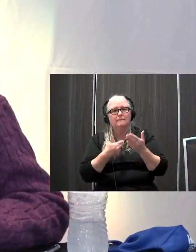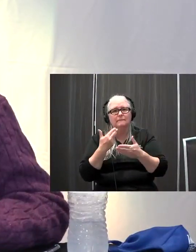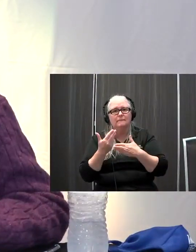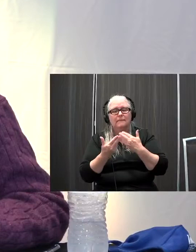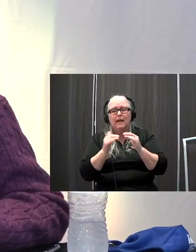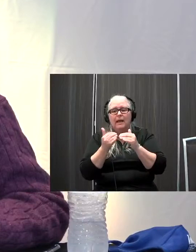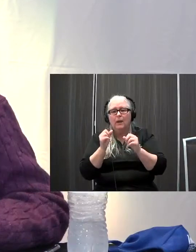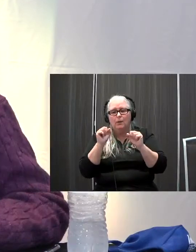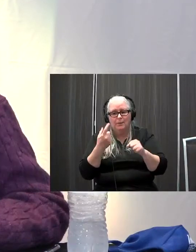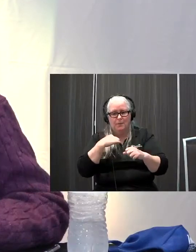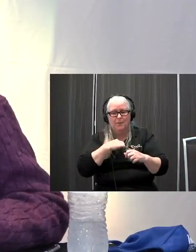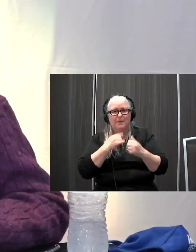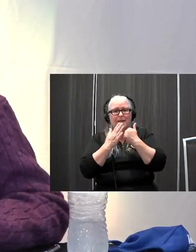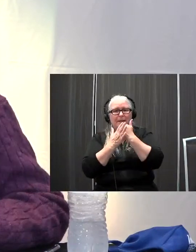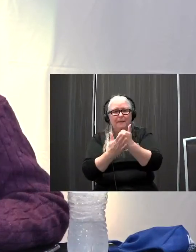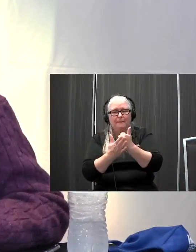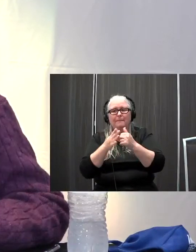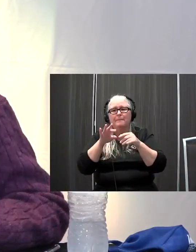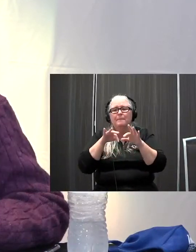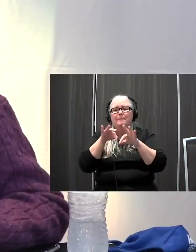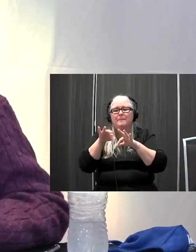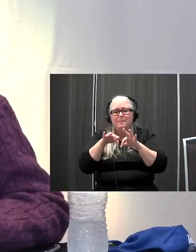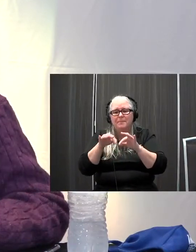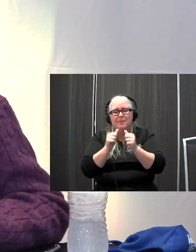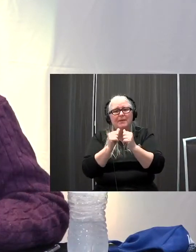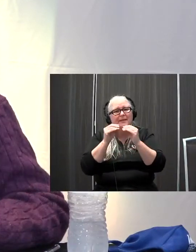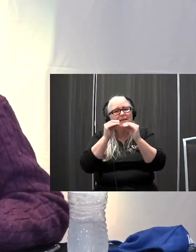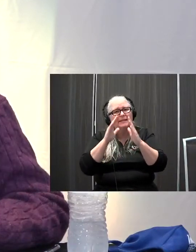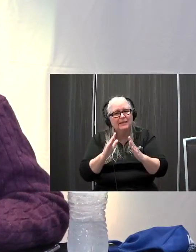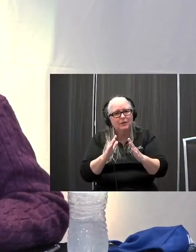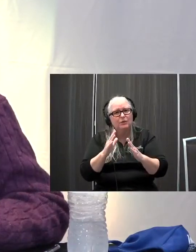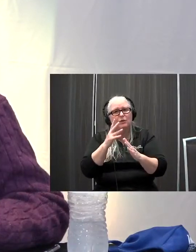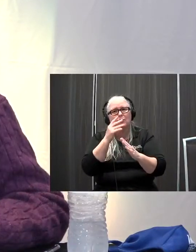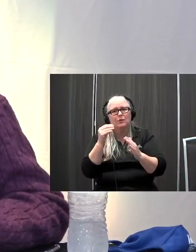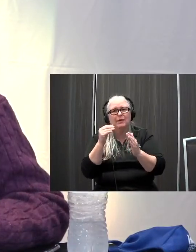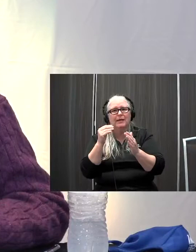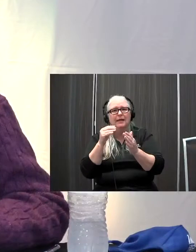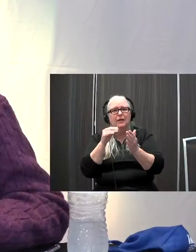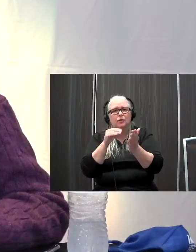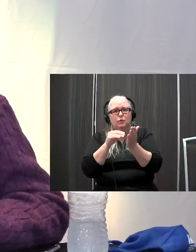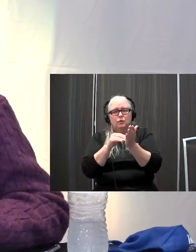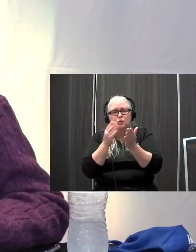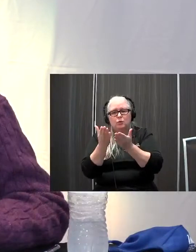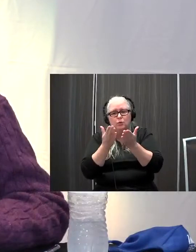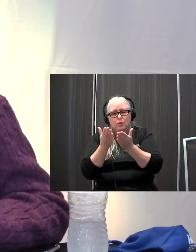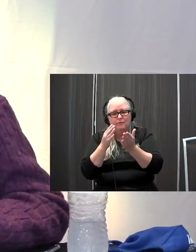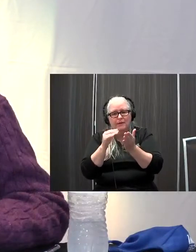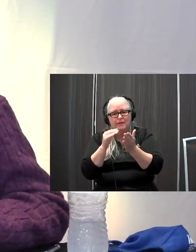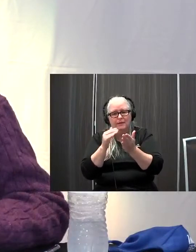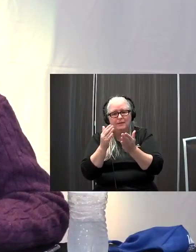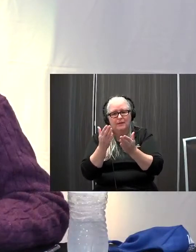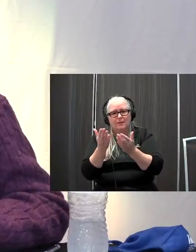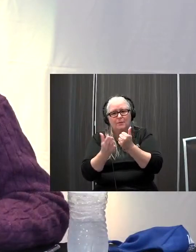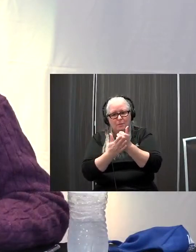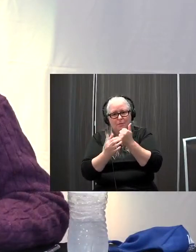how can we help explain to teachers, service providers, and even siblings that their children aren't just being stubborn or manipulative, but these are